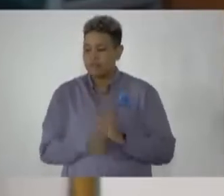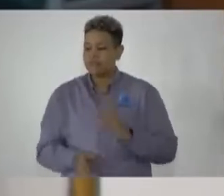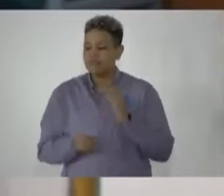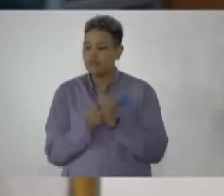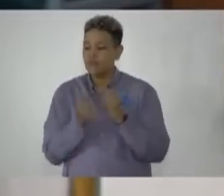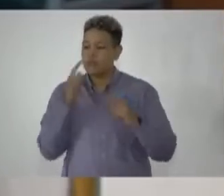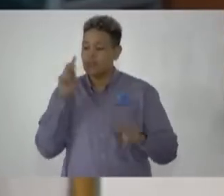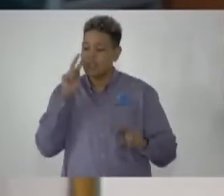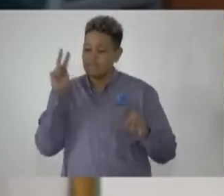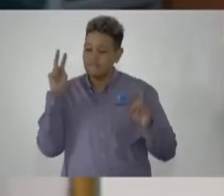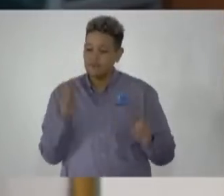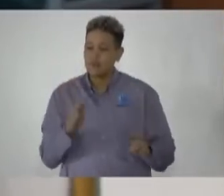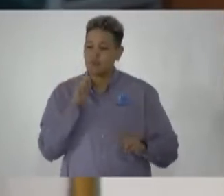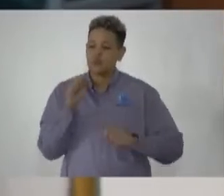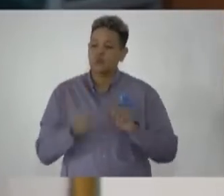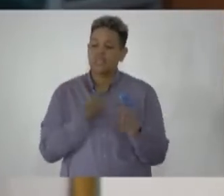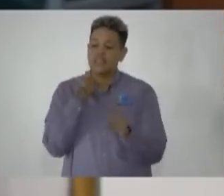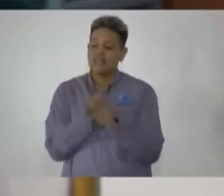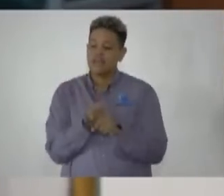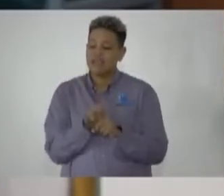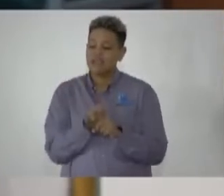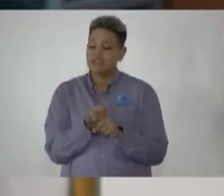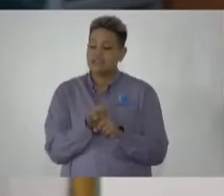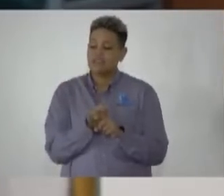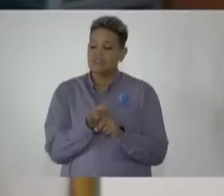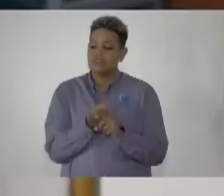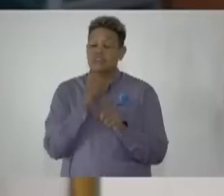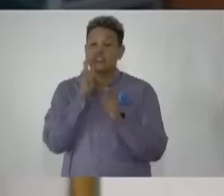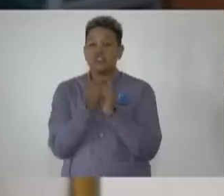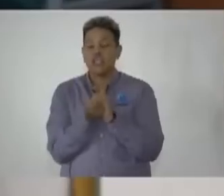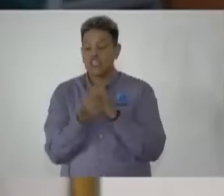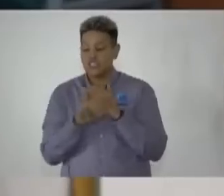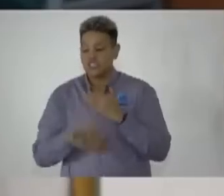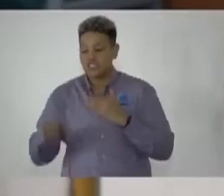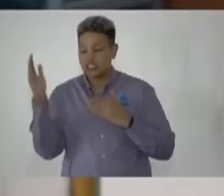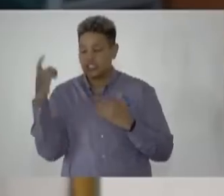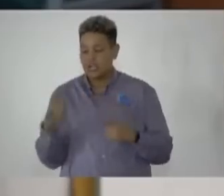a view to effecting the change.